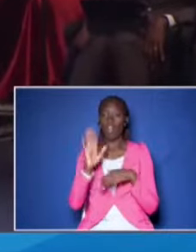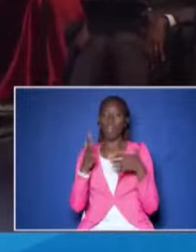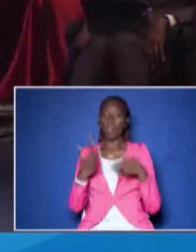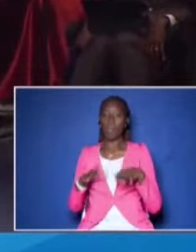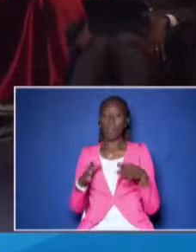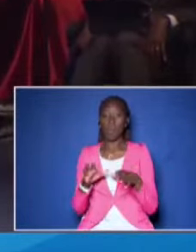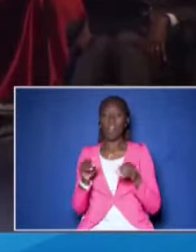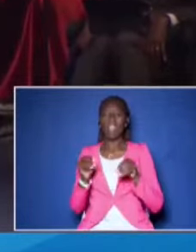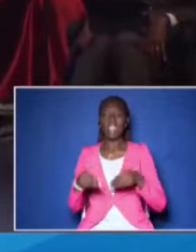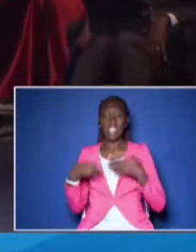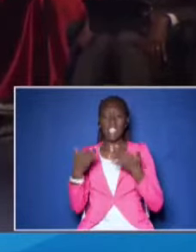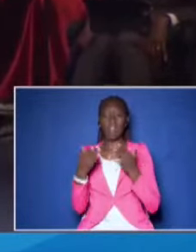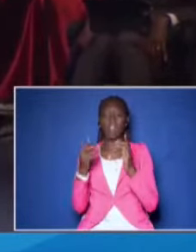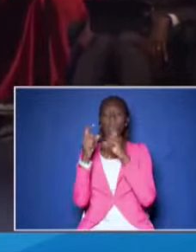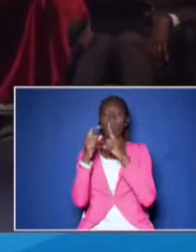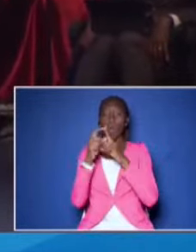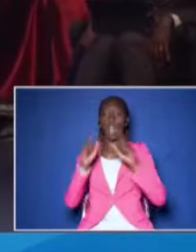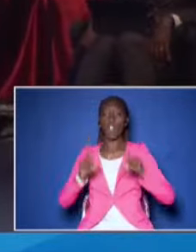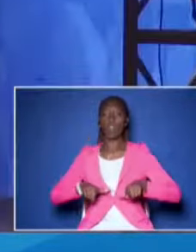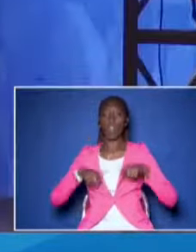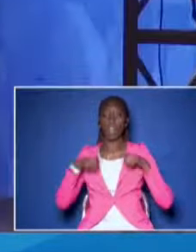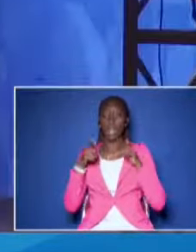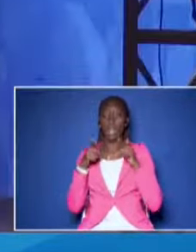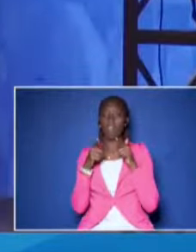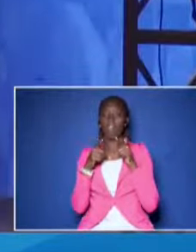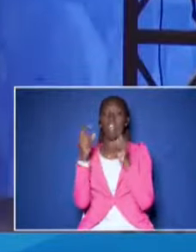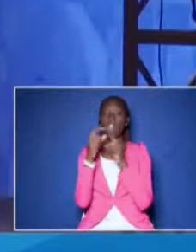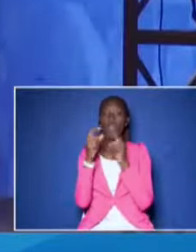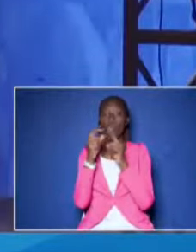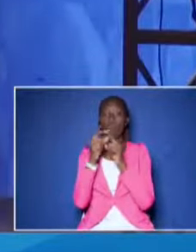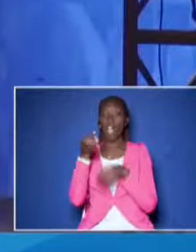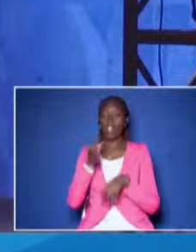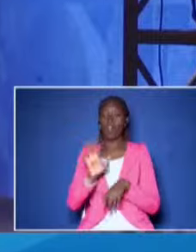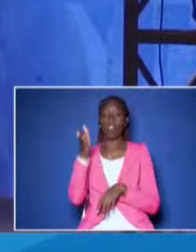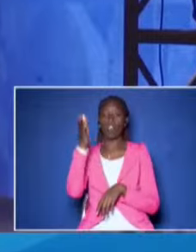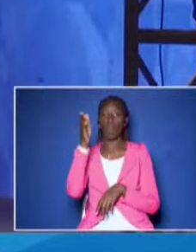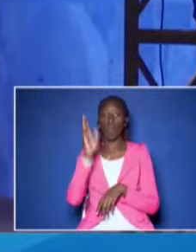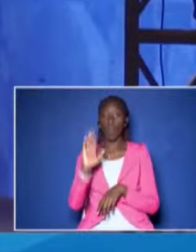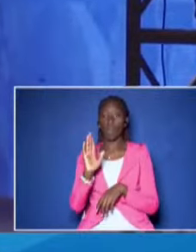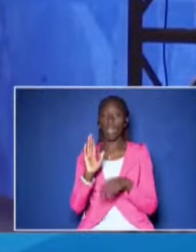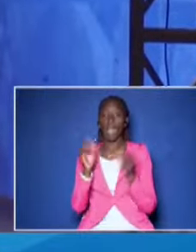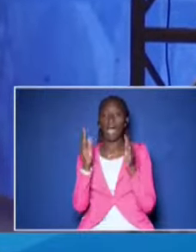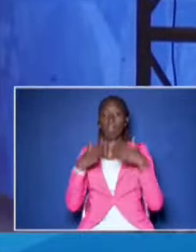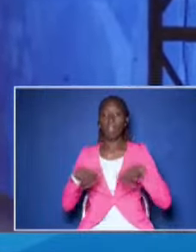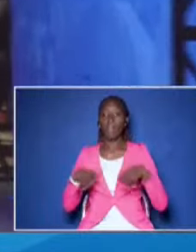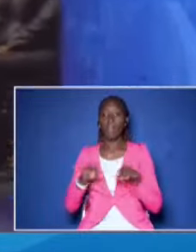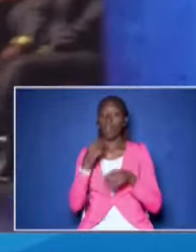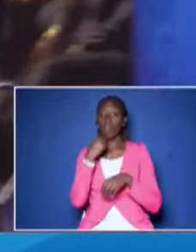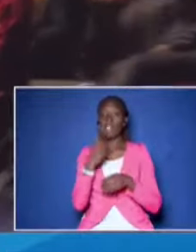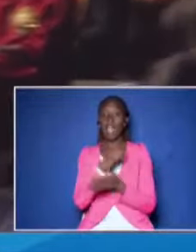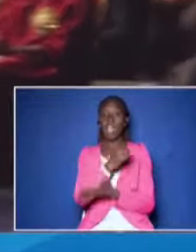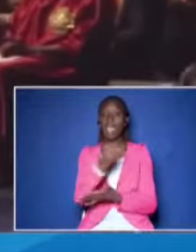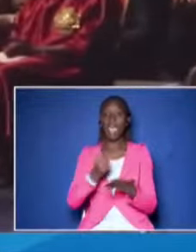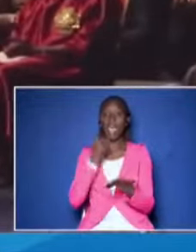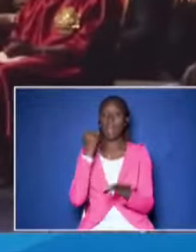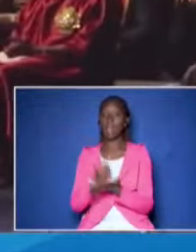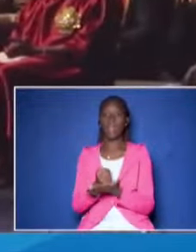word of of Life the word of God and the people said